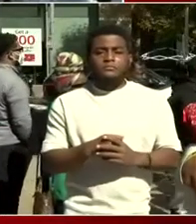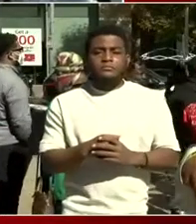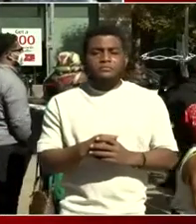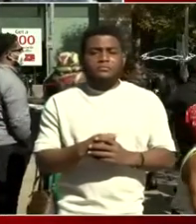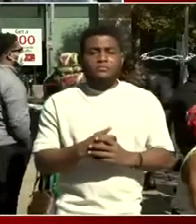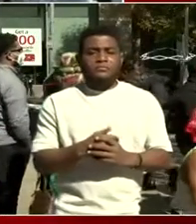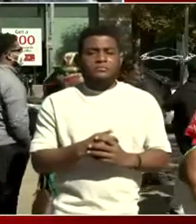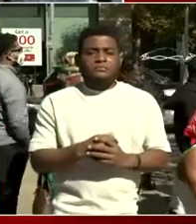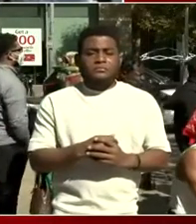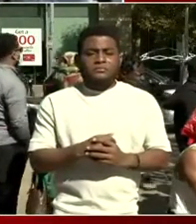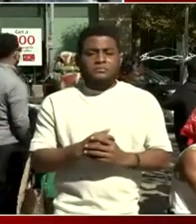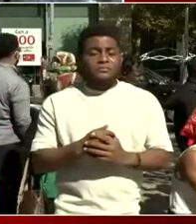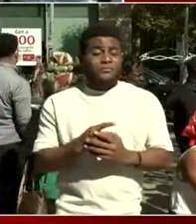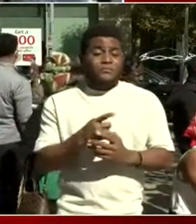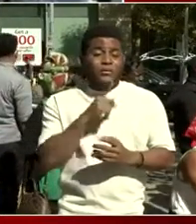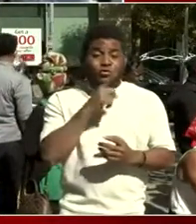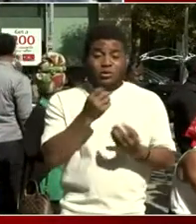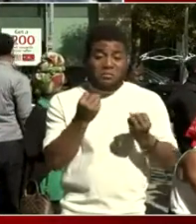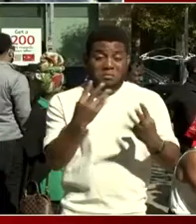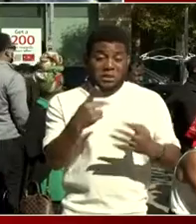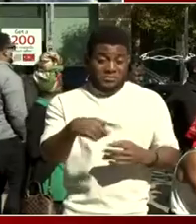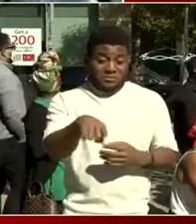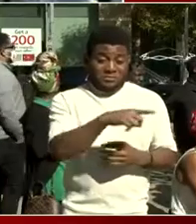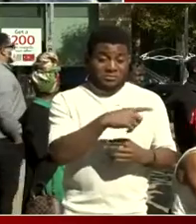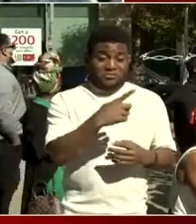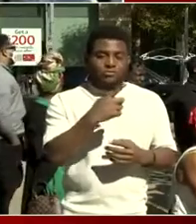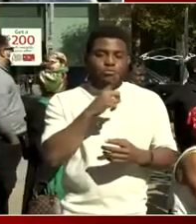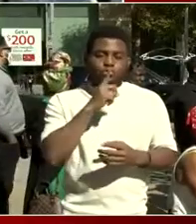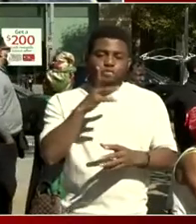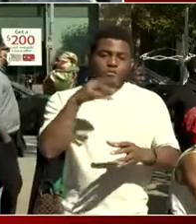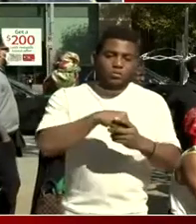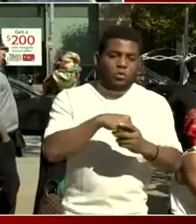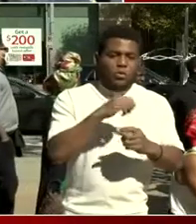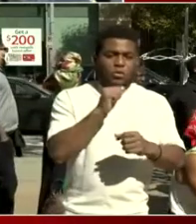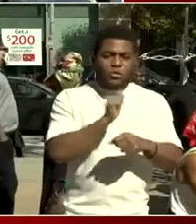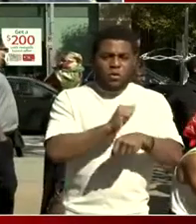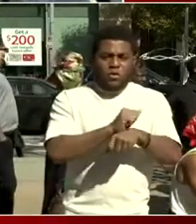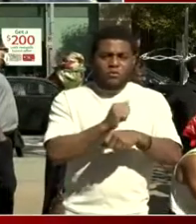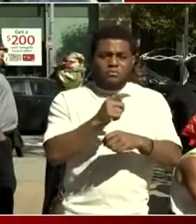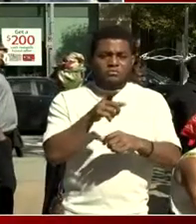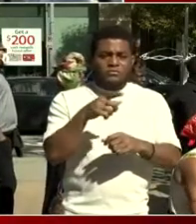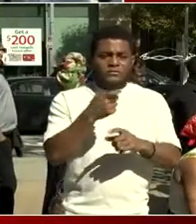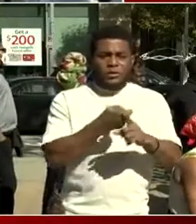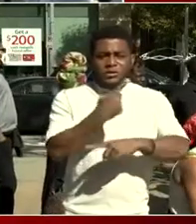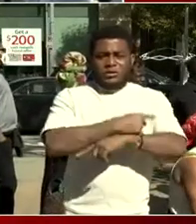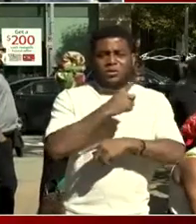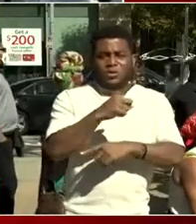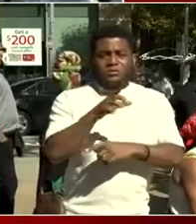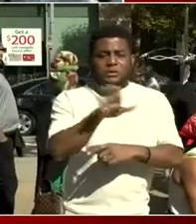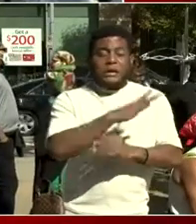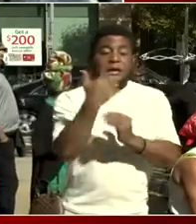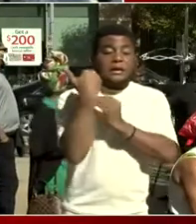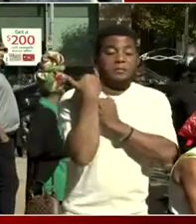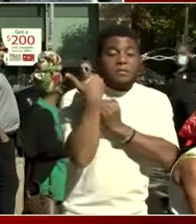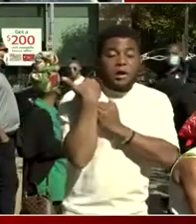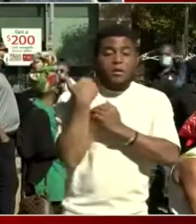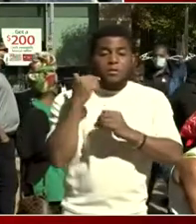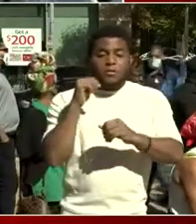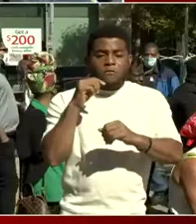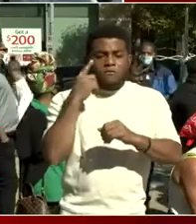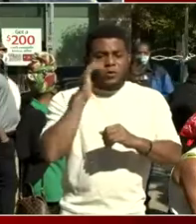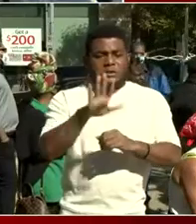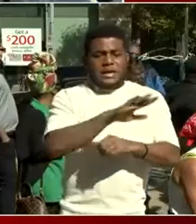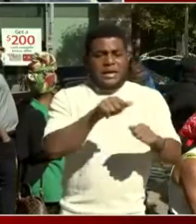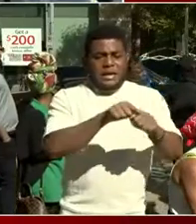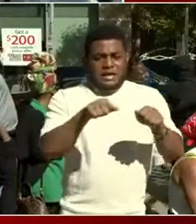today, these captains, they have responsibility for those communities. These are captains, and one of the things I wanted to do this